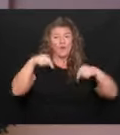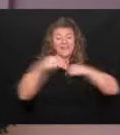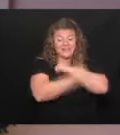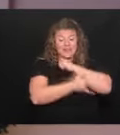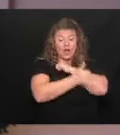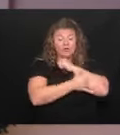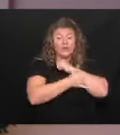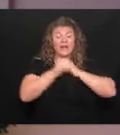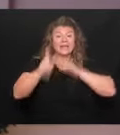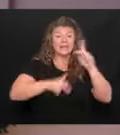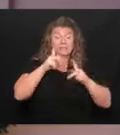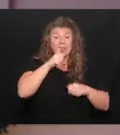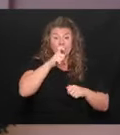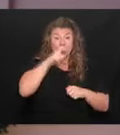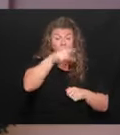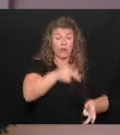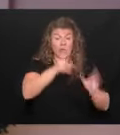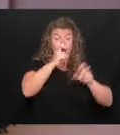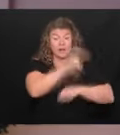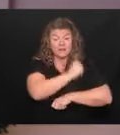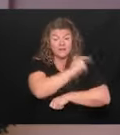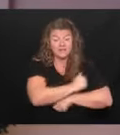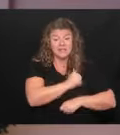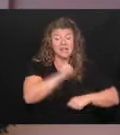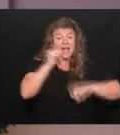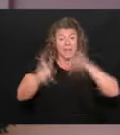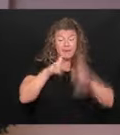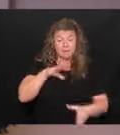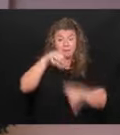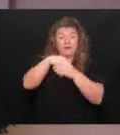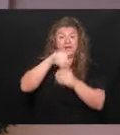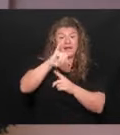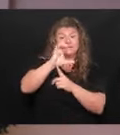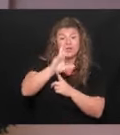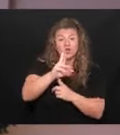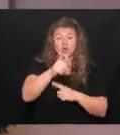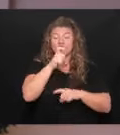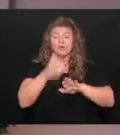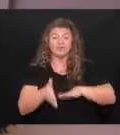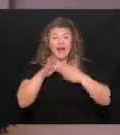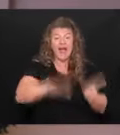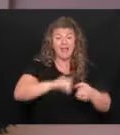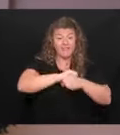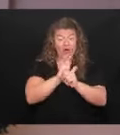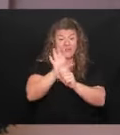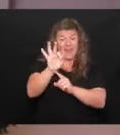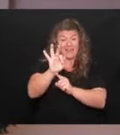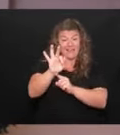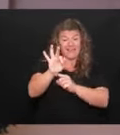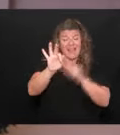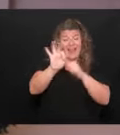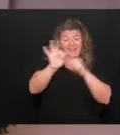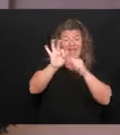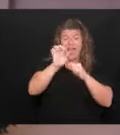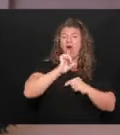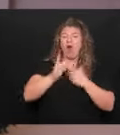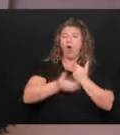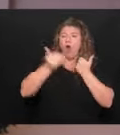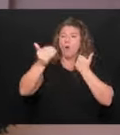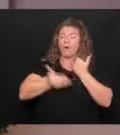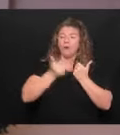that are in the hospital, people that are in the ICU, people that are dying of COVID-19 are almost all